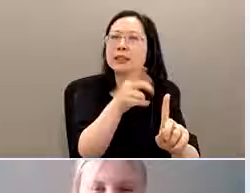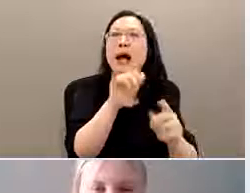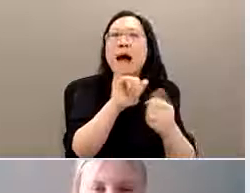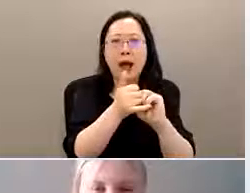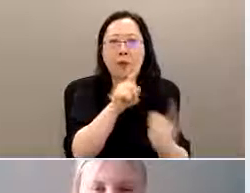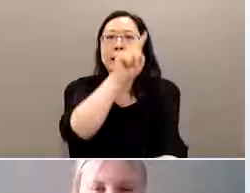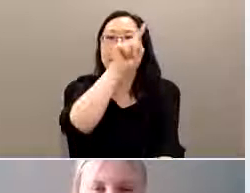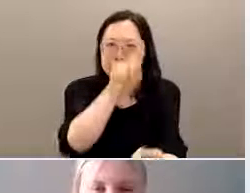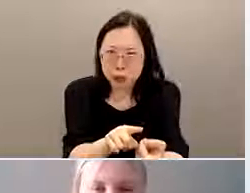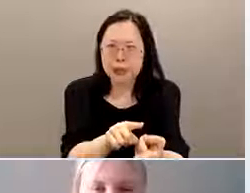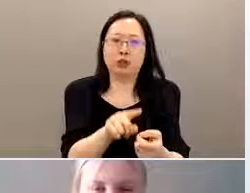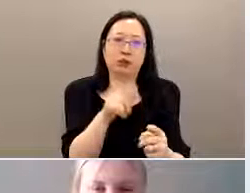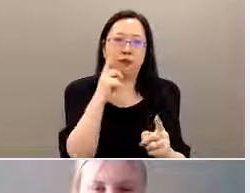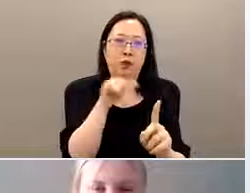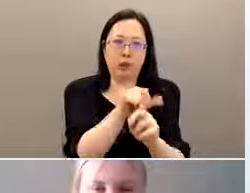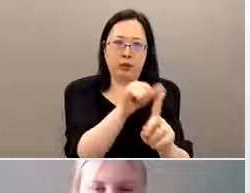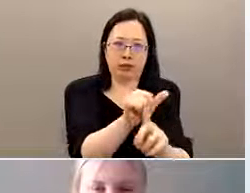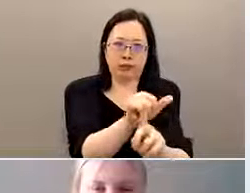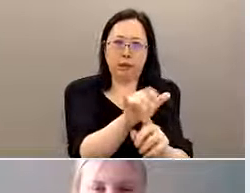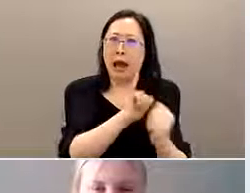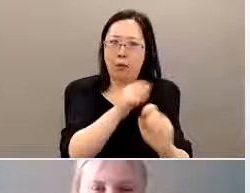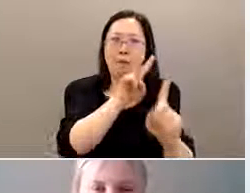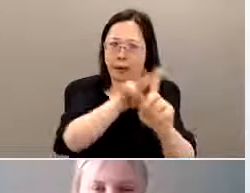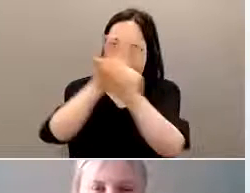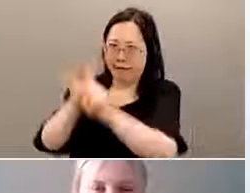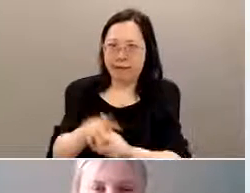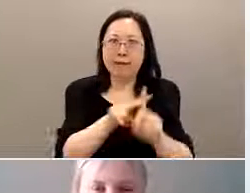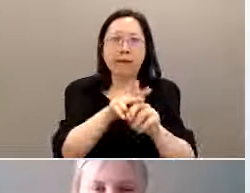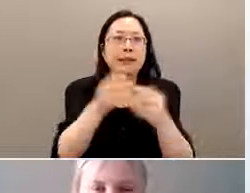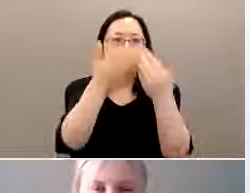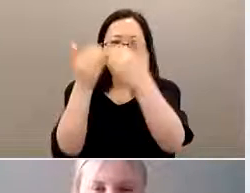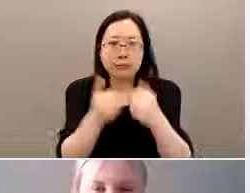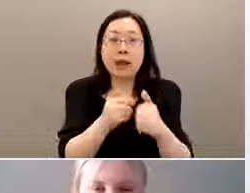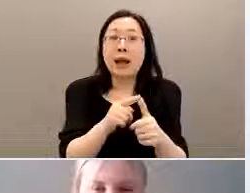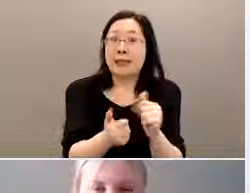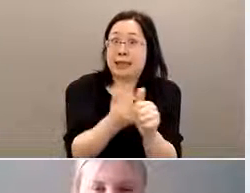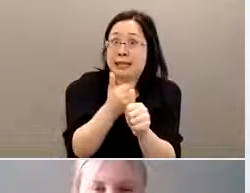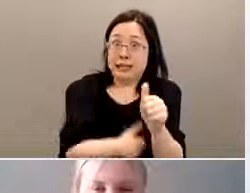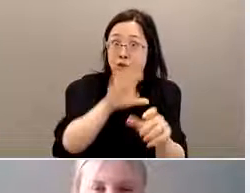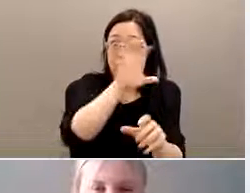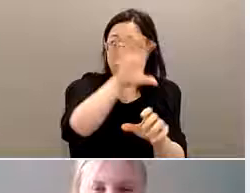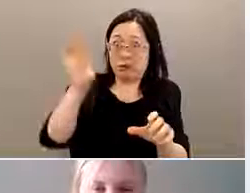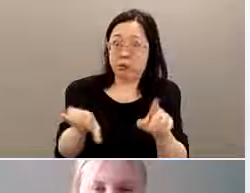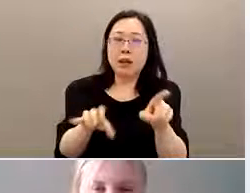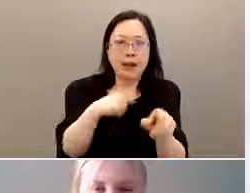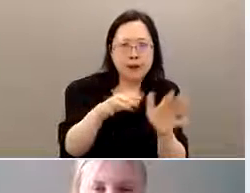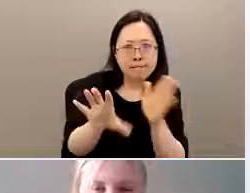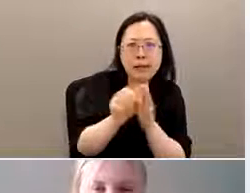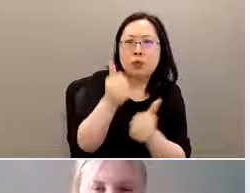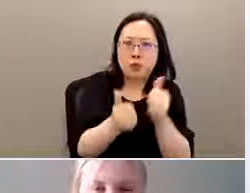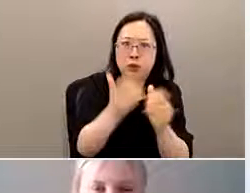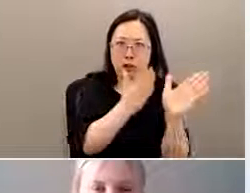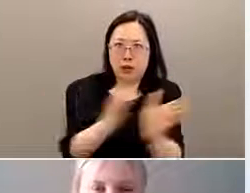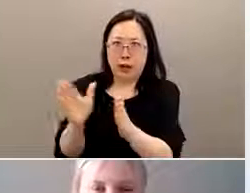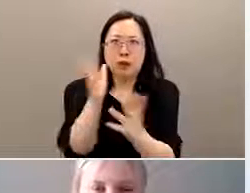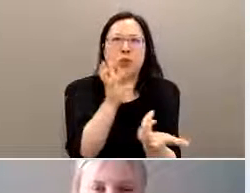in bullying. Then each one of the sites can choose which strategies they wish to engage in.